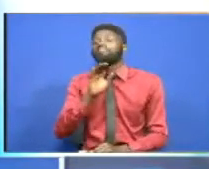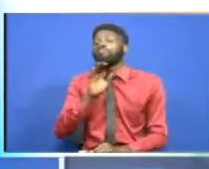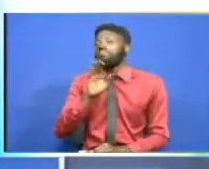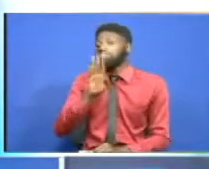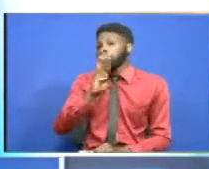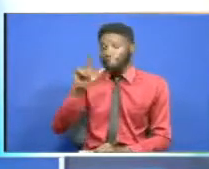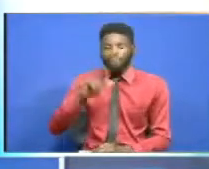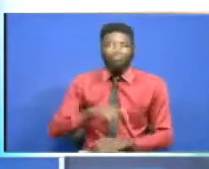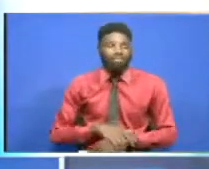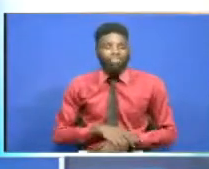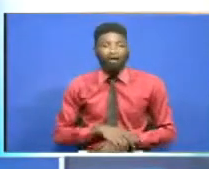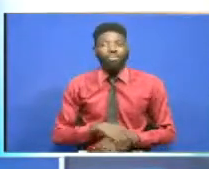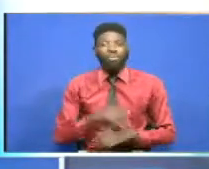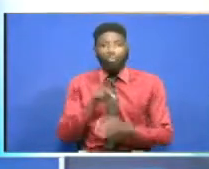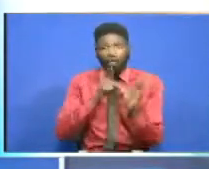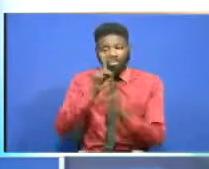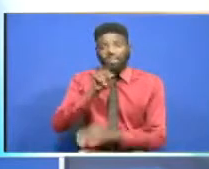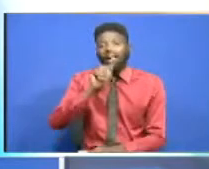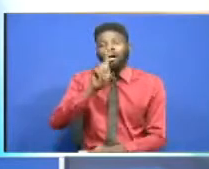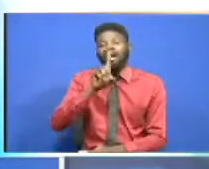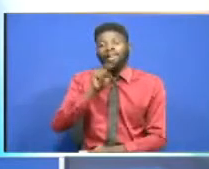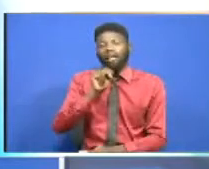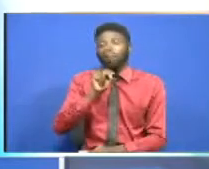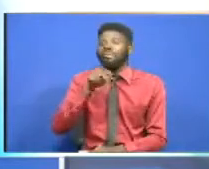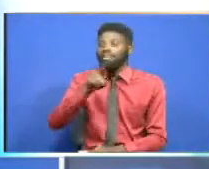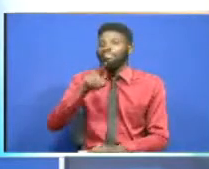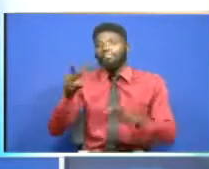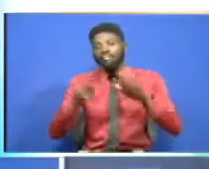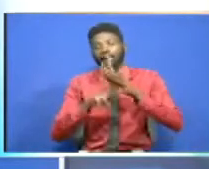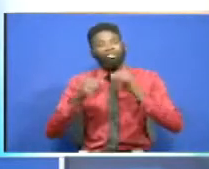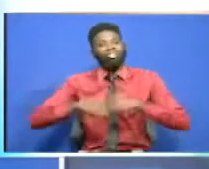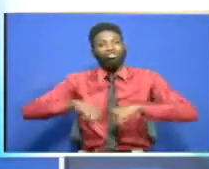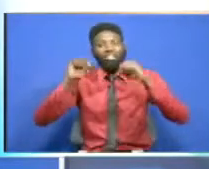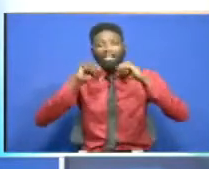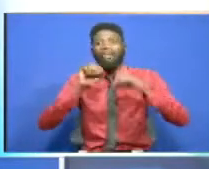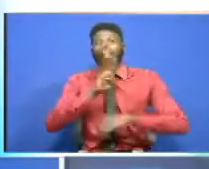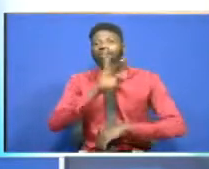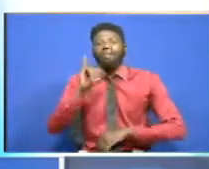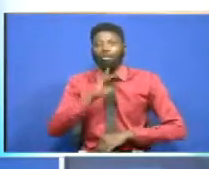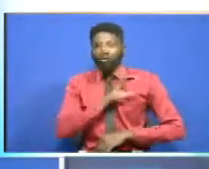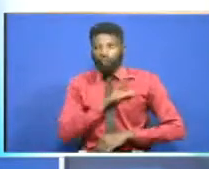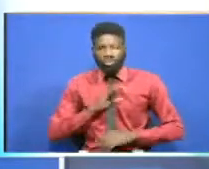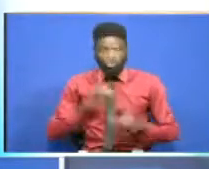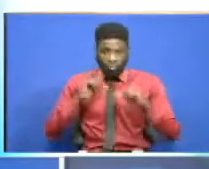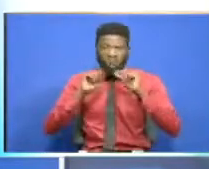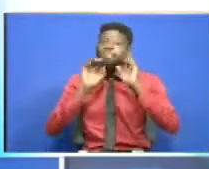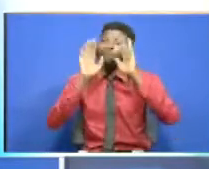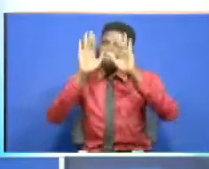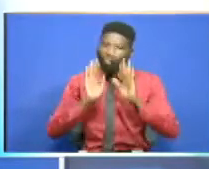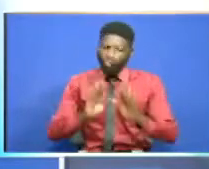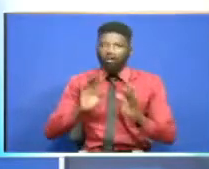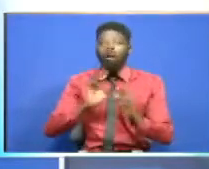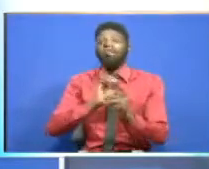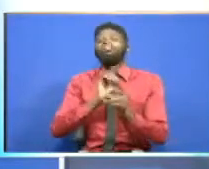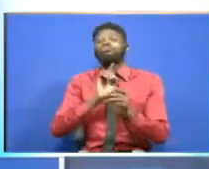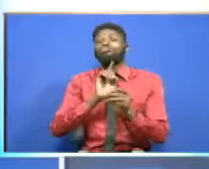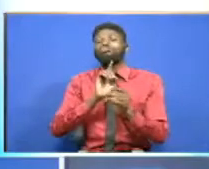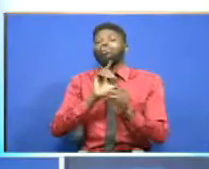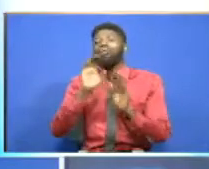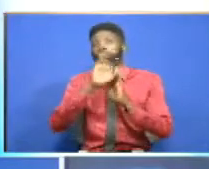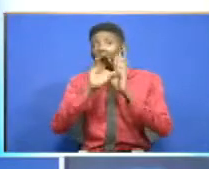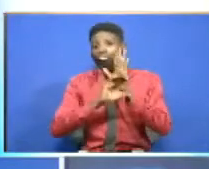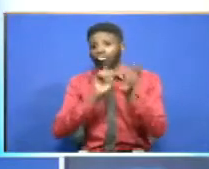the vice chair of BBI Taskforce, says in as much as it's necessary to have a referendum, some proposals can be